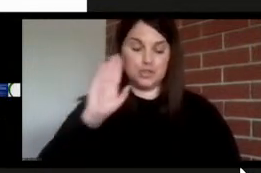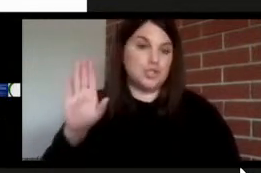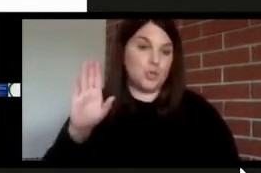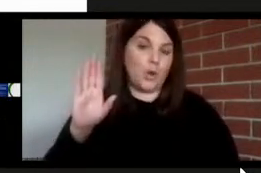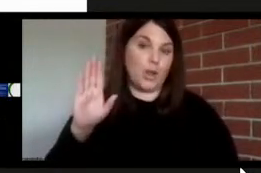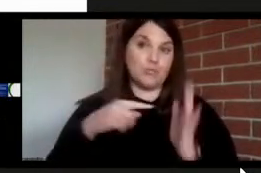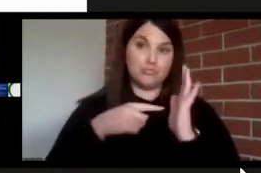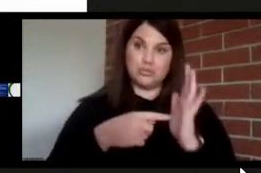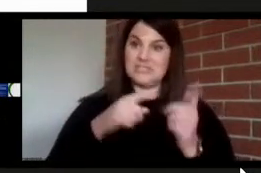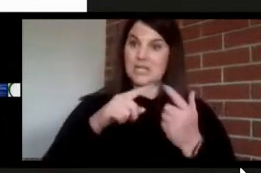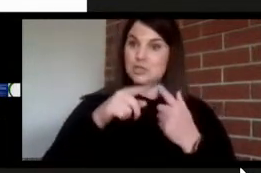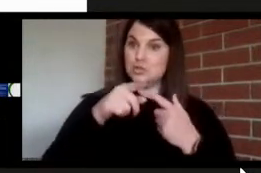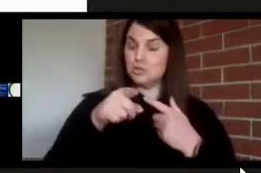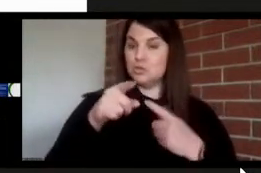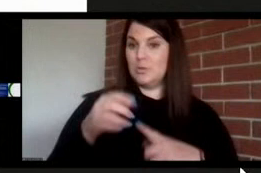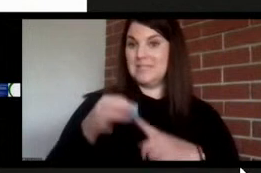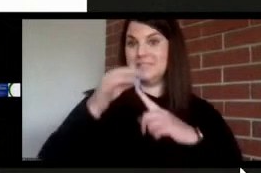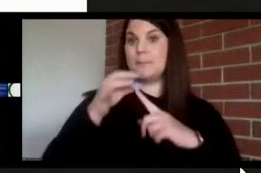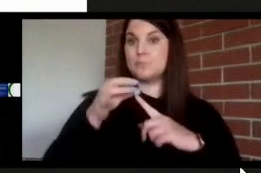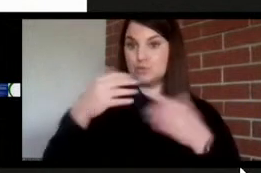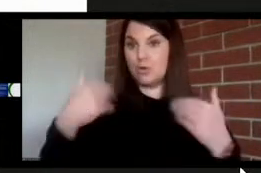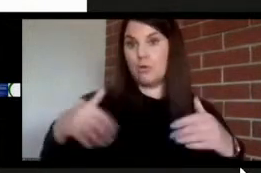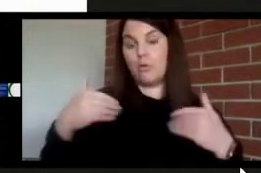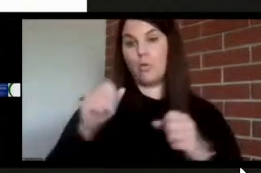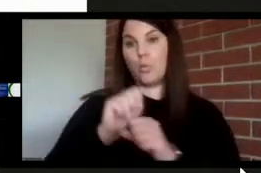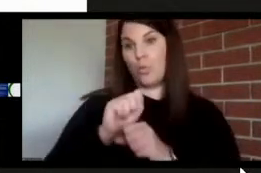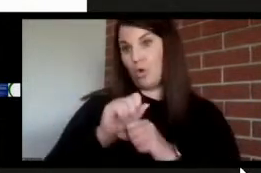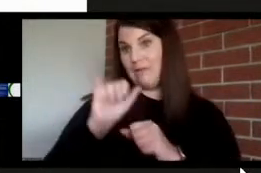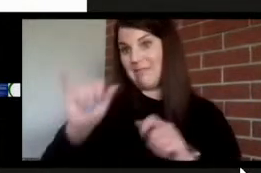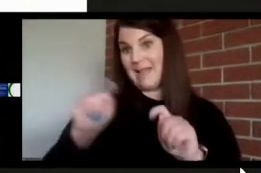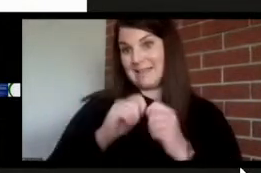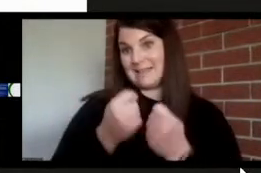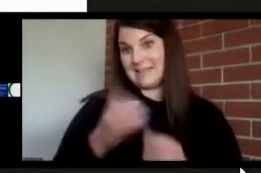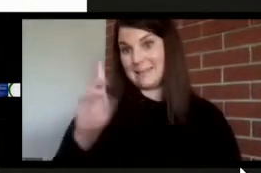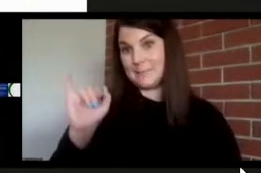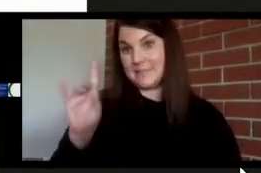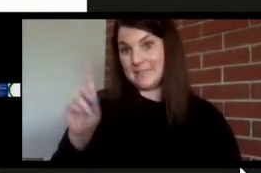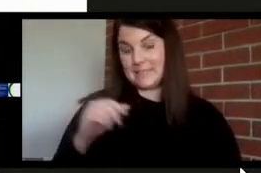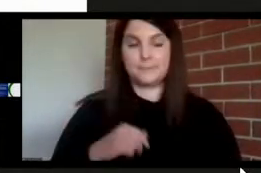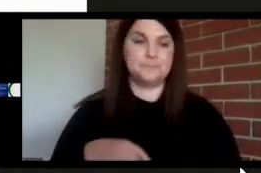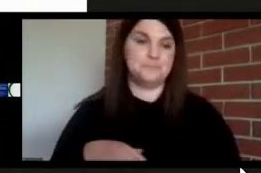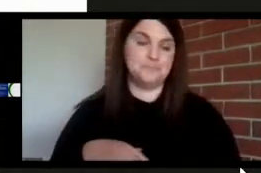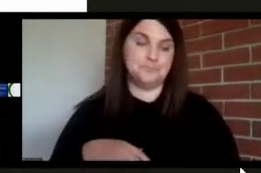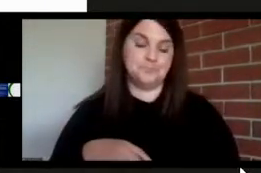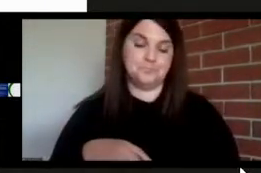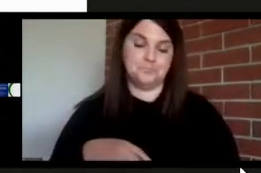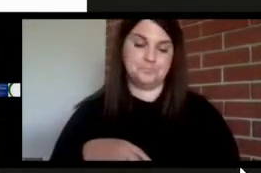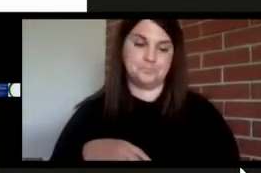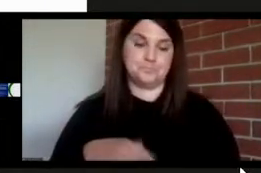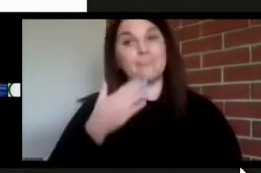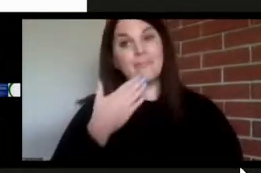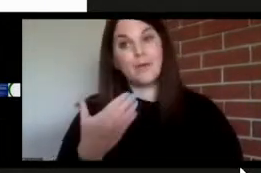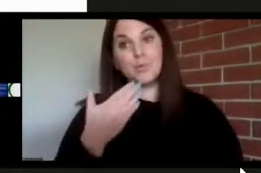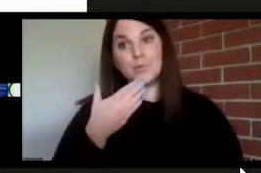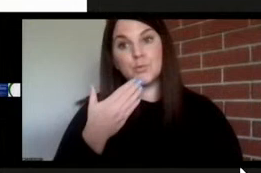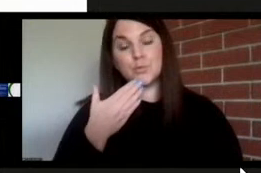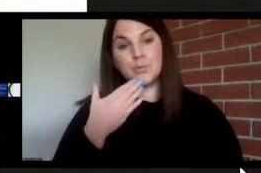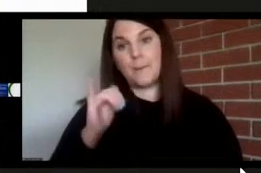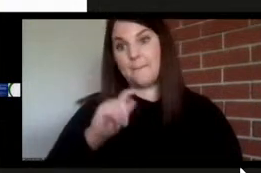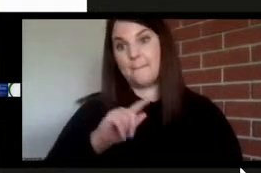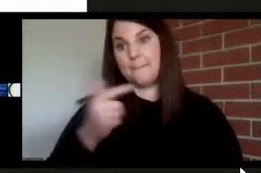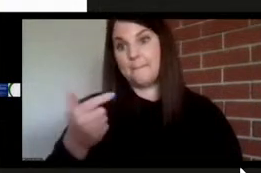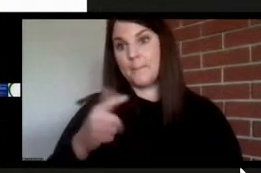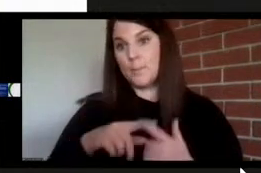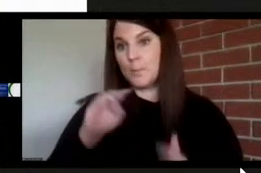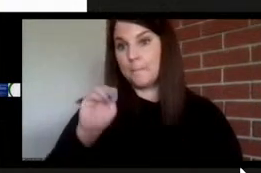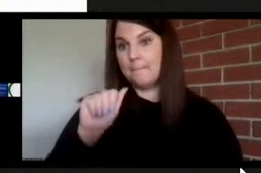the exceptional work that this team did and their sets of recommendations. Thank you. I'll turn it over to